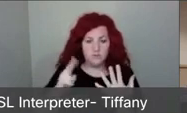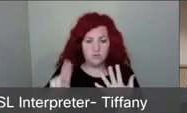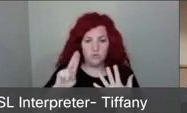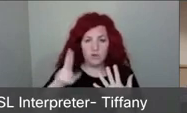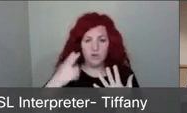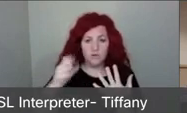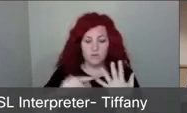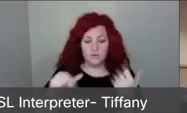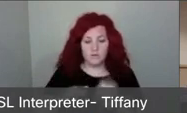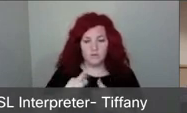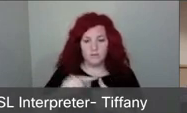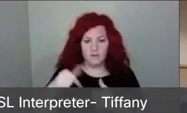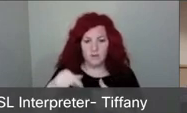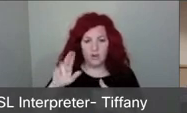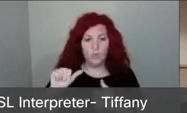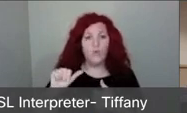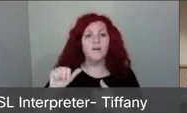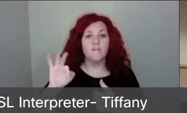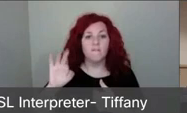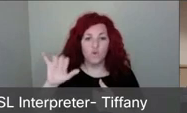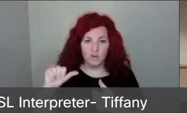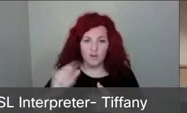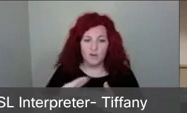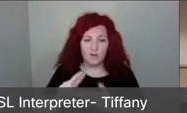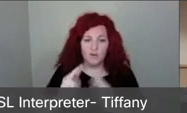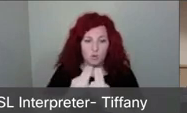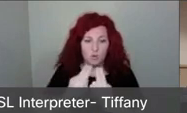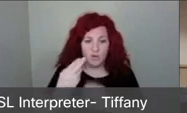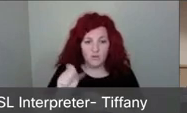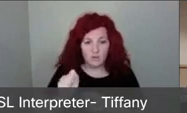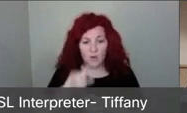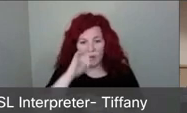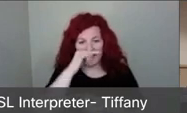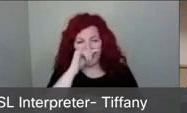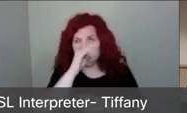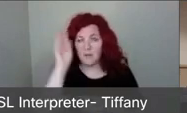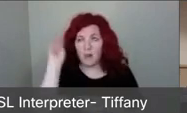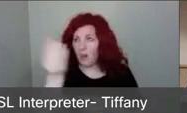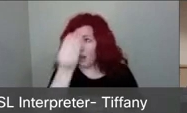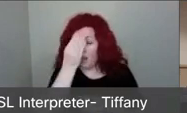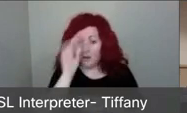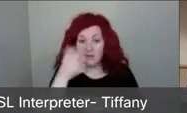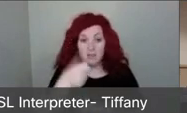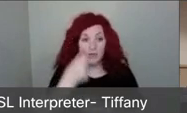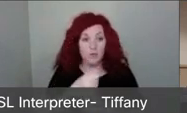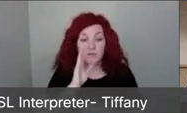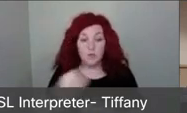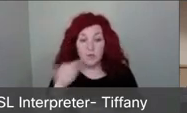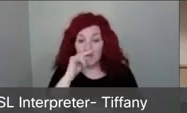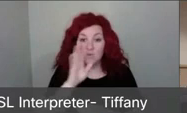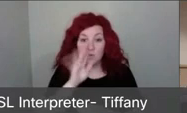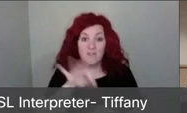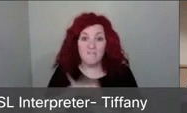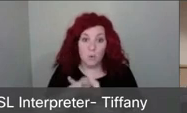Union High School. We need to keep our kids' interests at the forefront. We're thinking 10 years from now. These 10 years from now, these kids will be